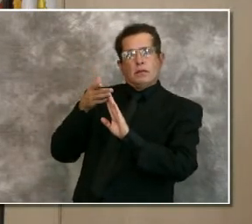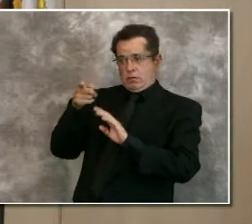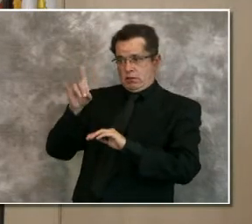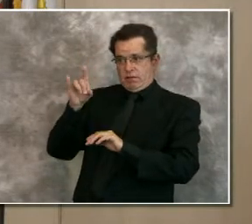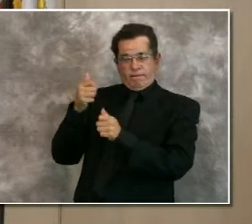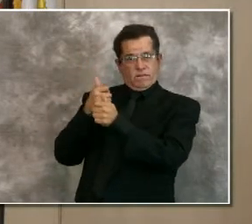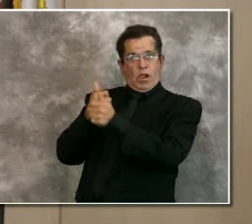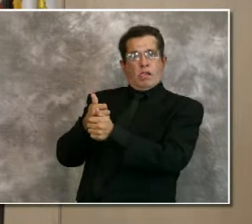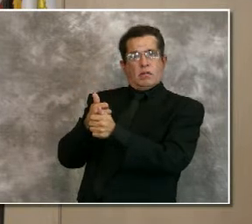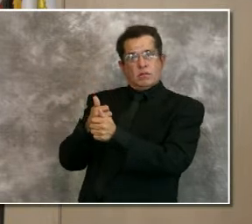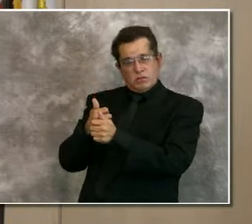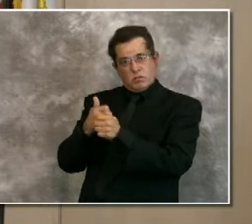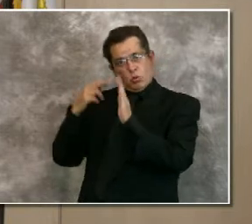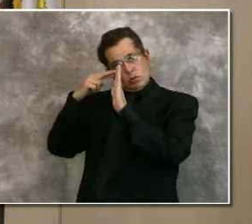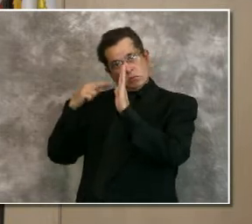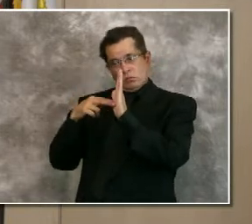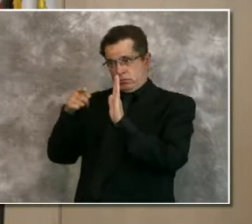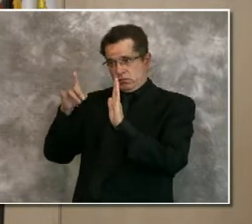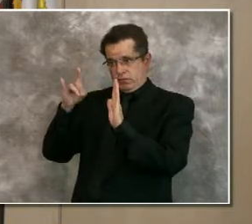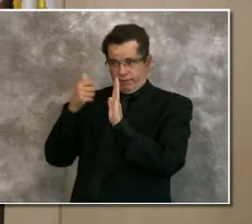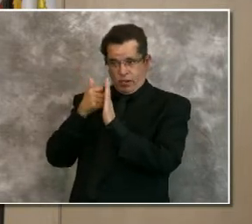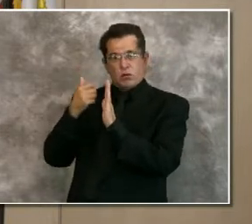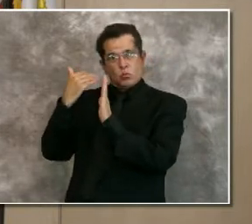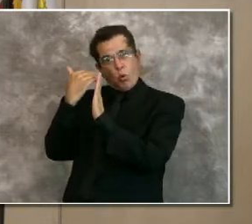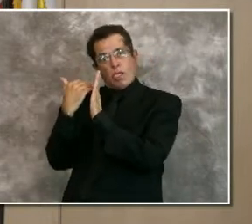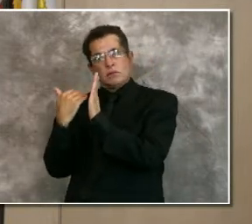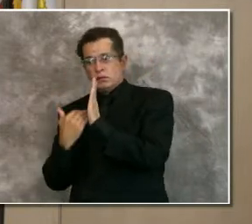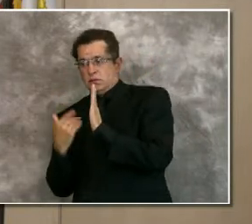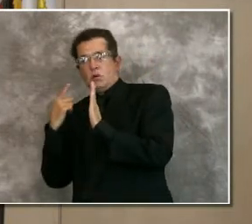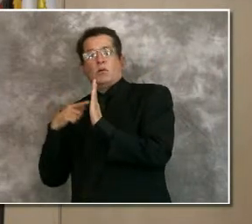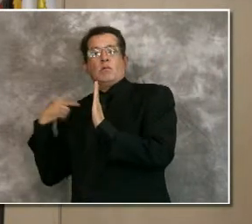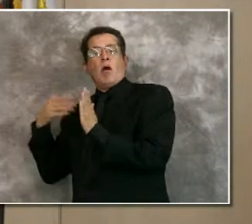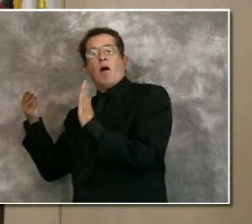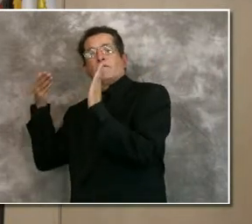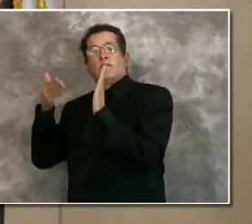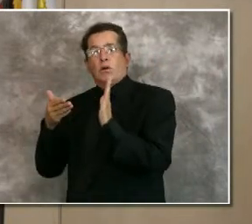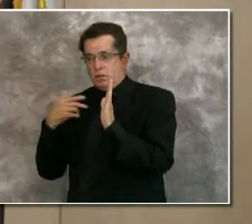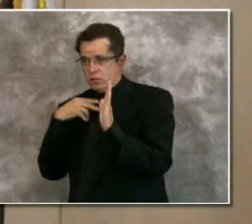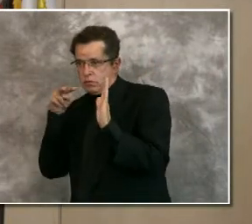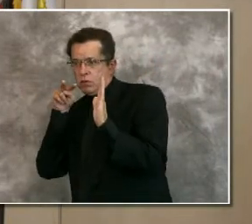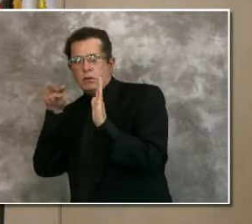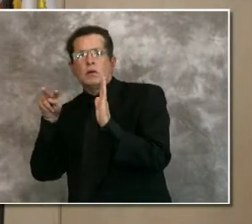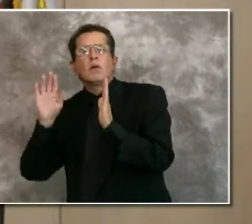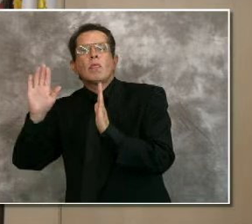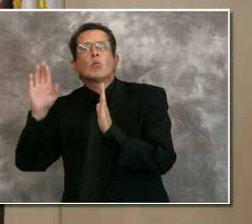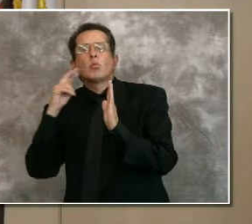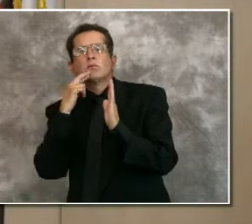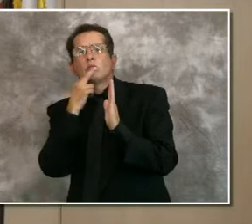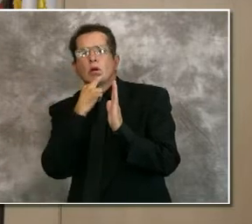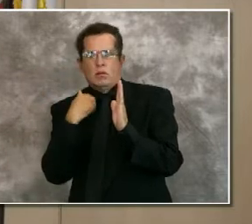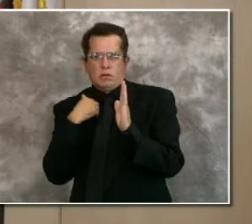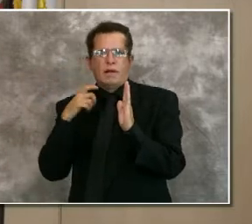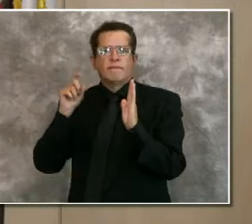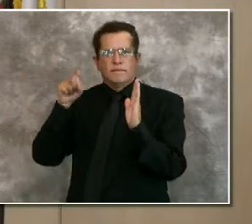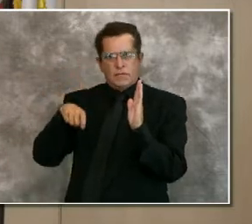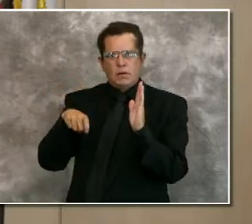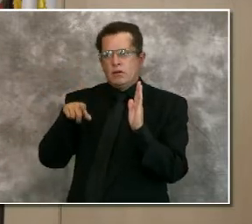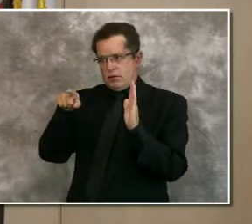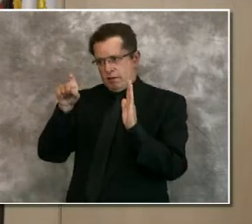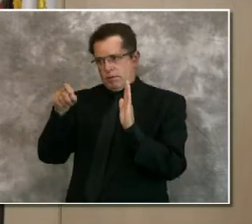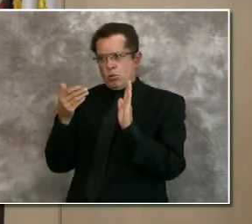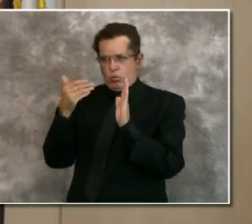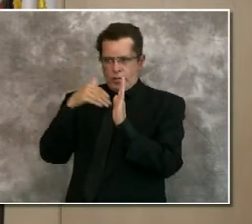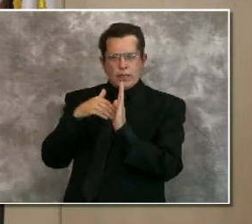under the best guidance and guidelines, public health best practice guidelines. We have to have them redo